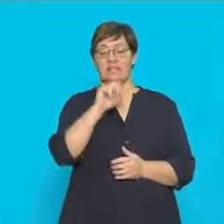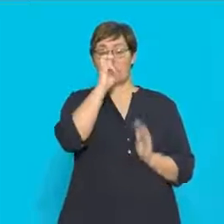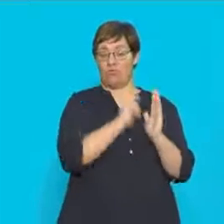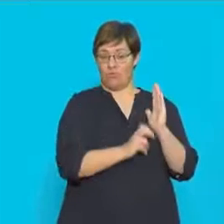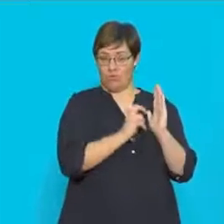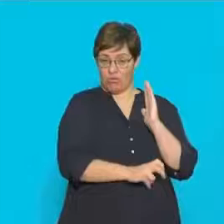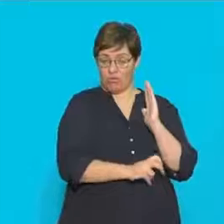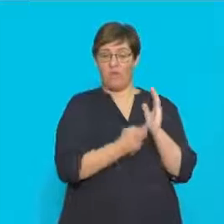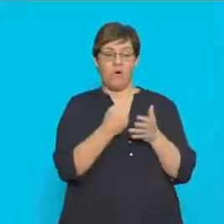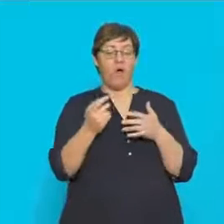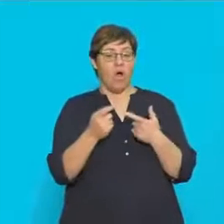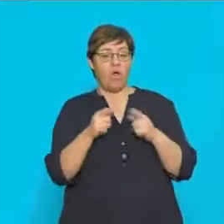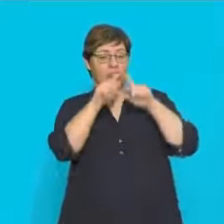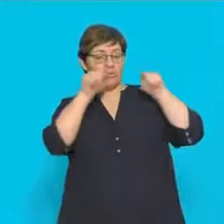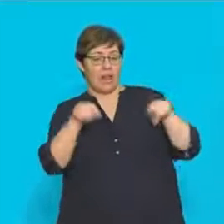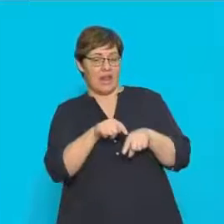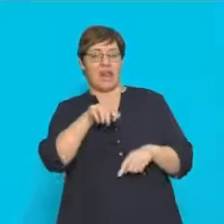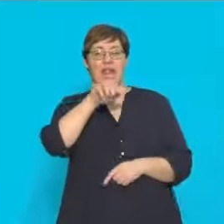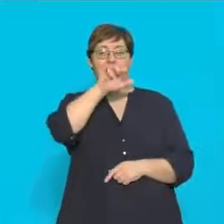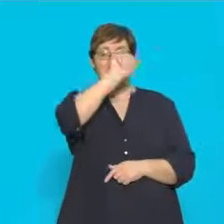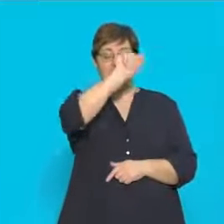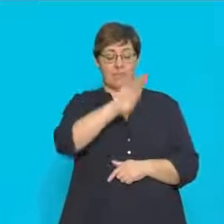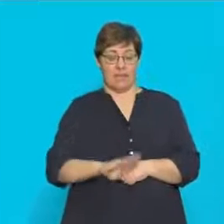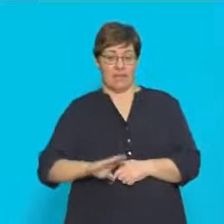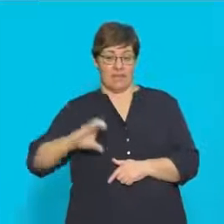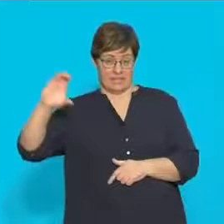So the sine rule for any triangle ABC